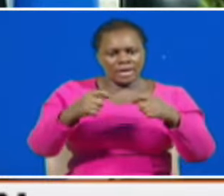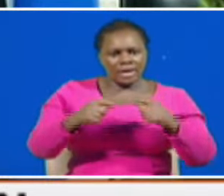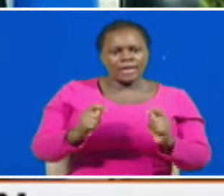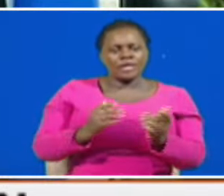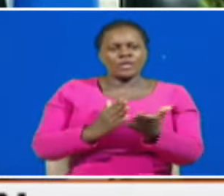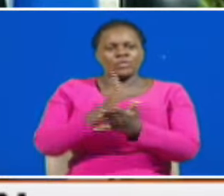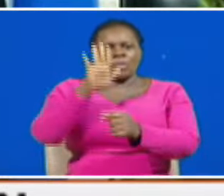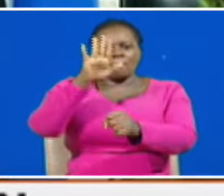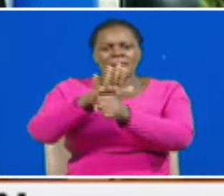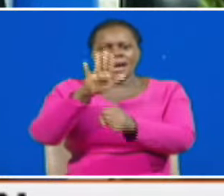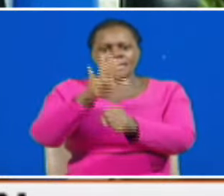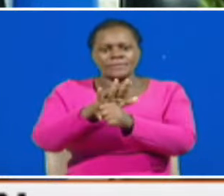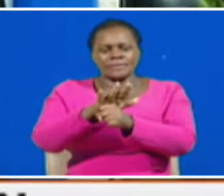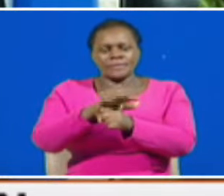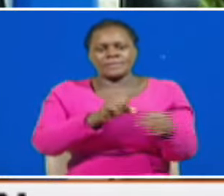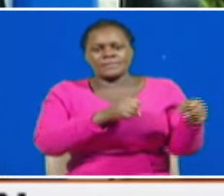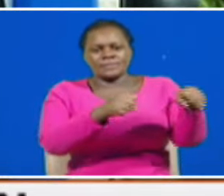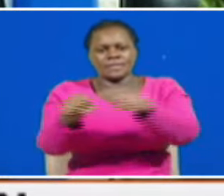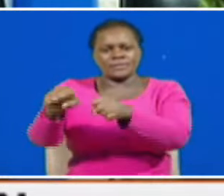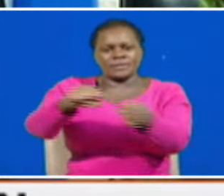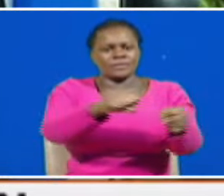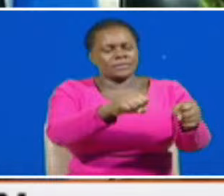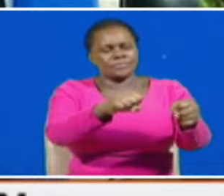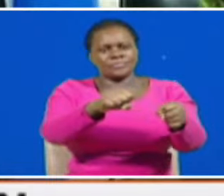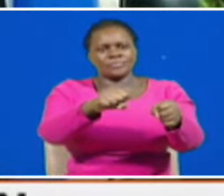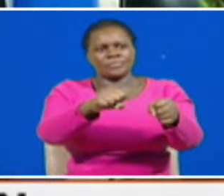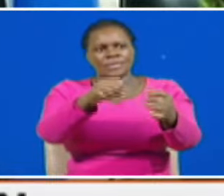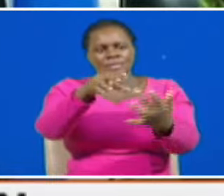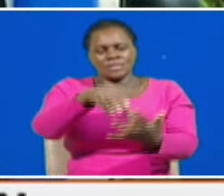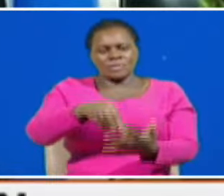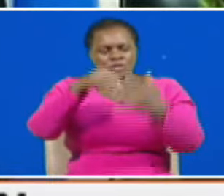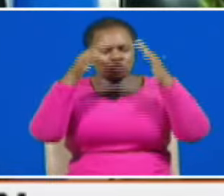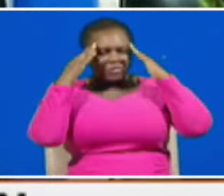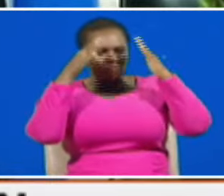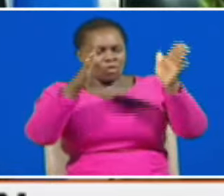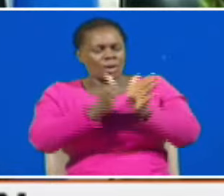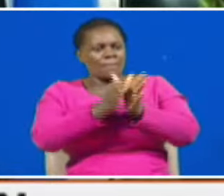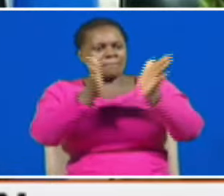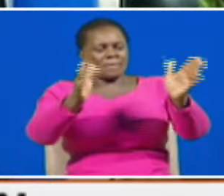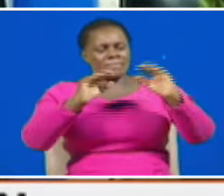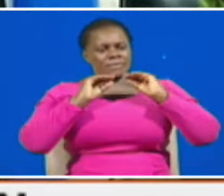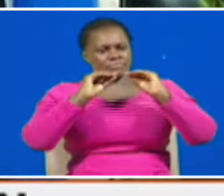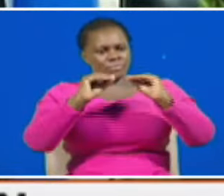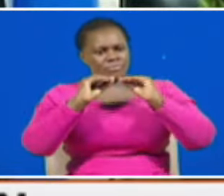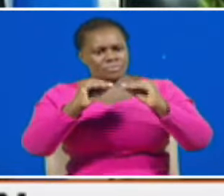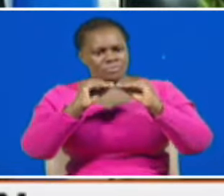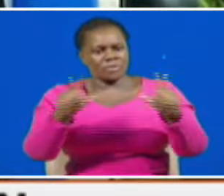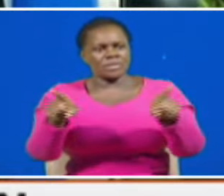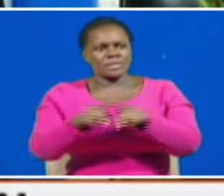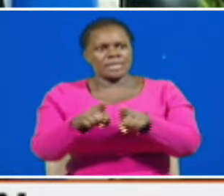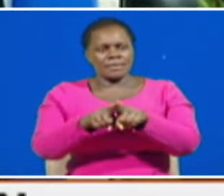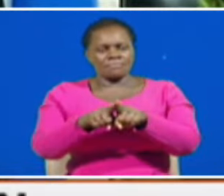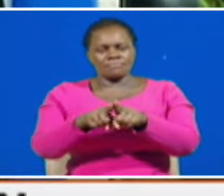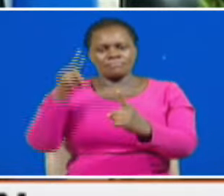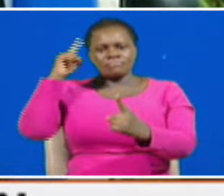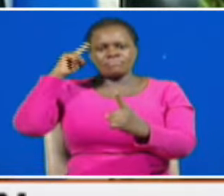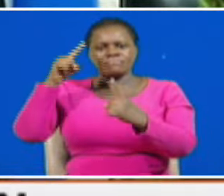through multi-pronged strategy with special attention on public education and